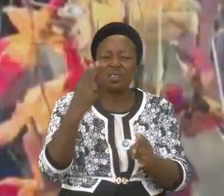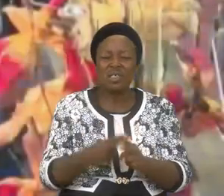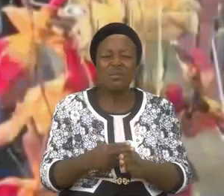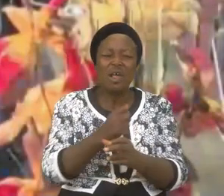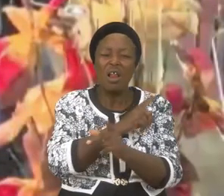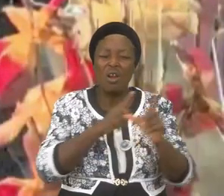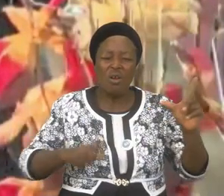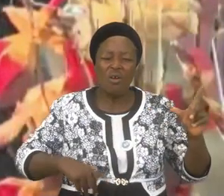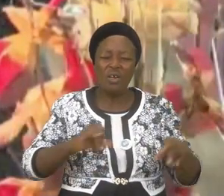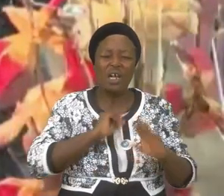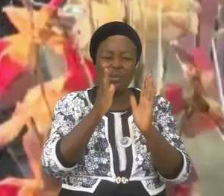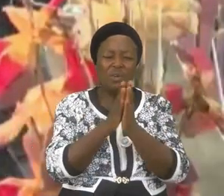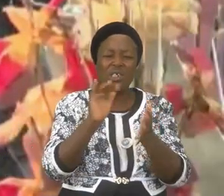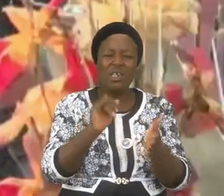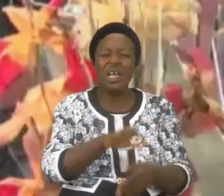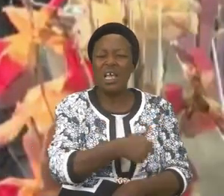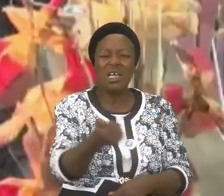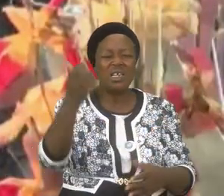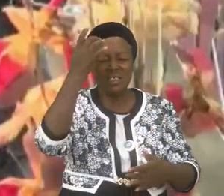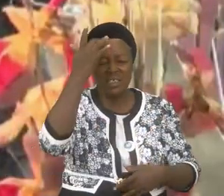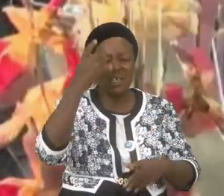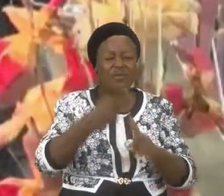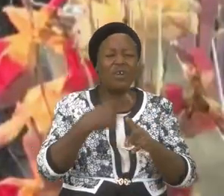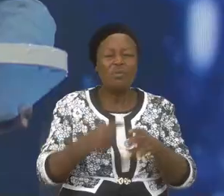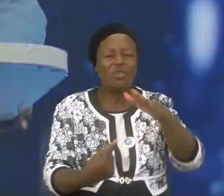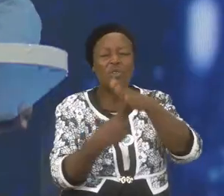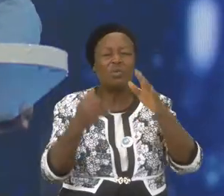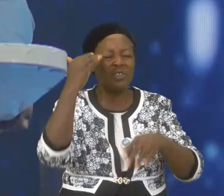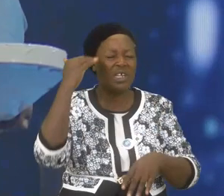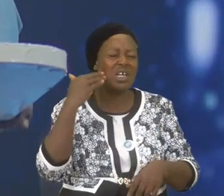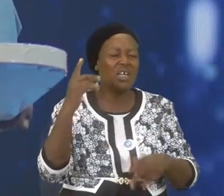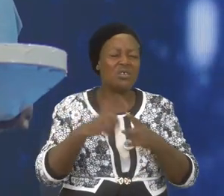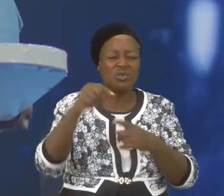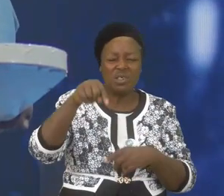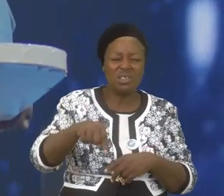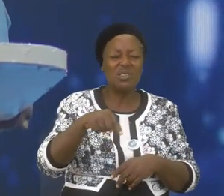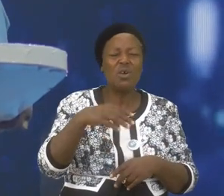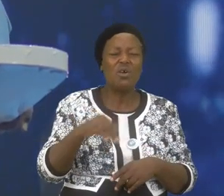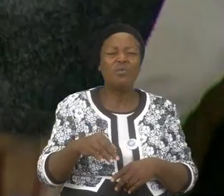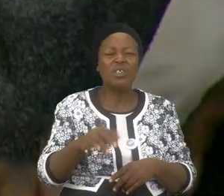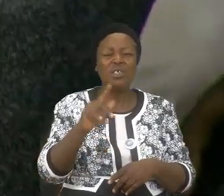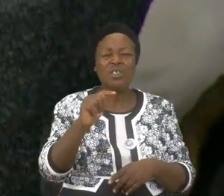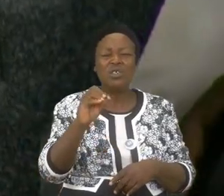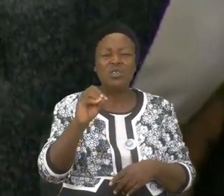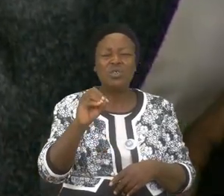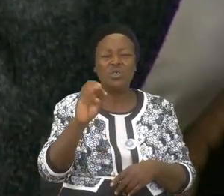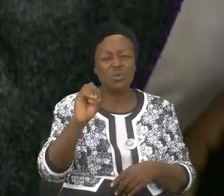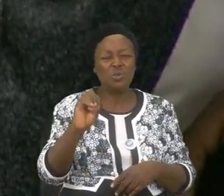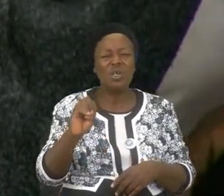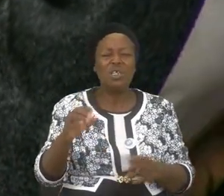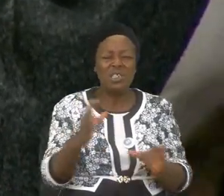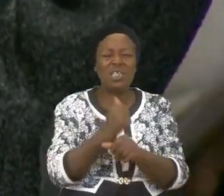head to the tip of the toe, take everything out right now in Jesus'